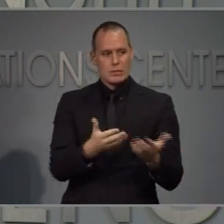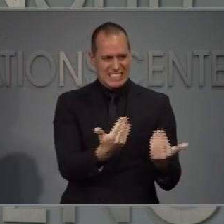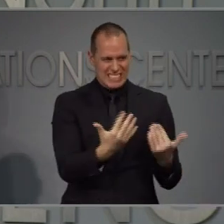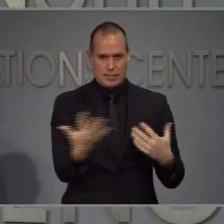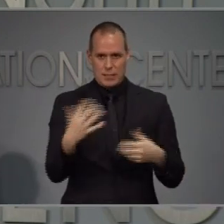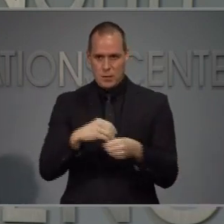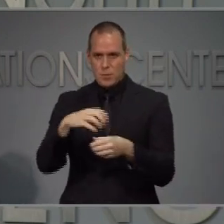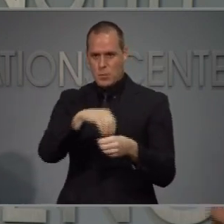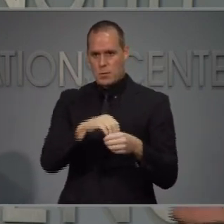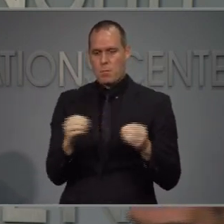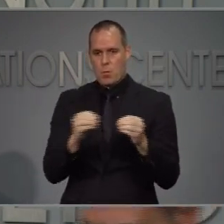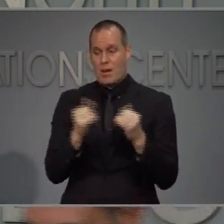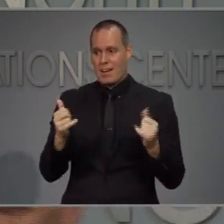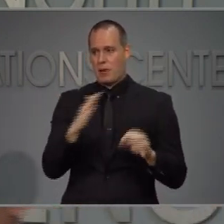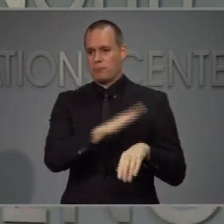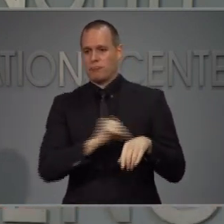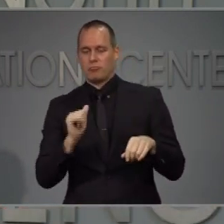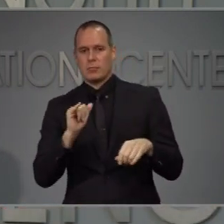Chairman Davis.